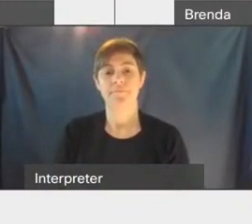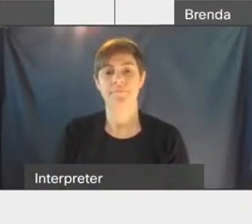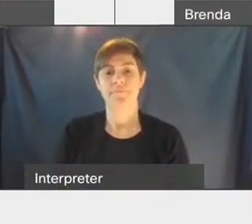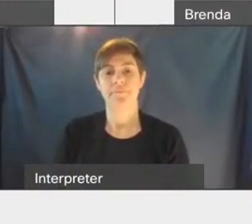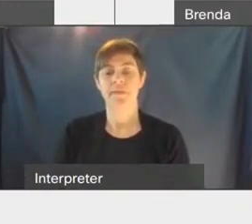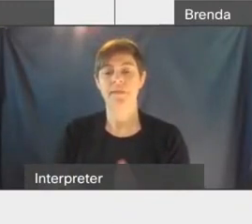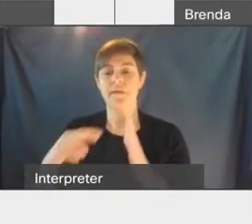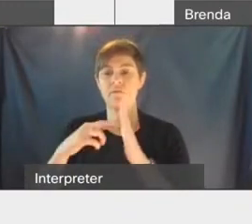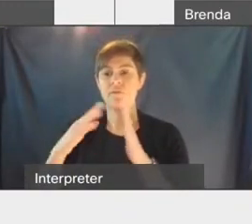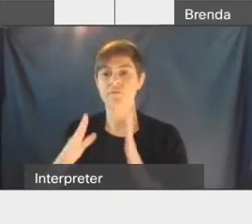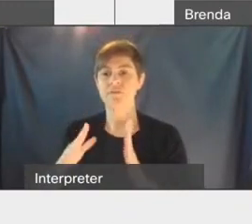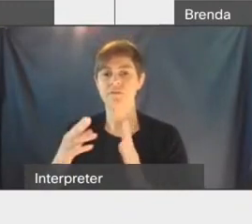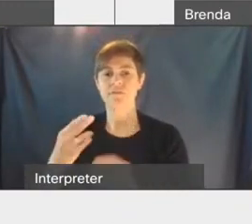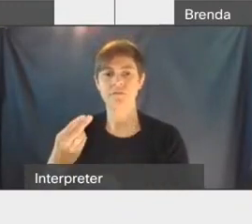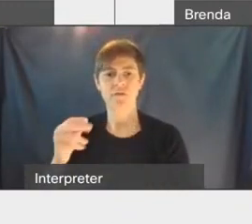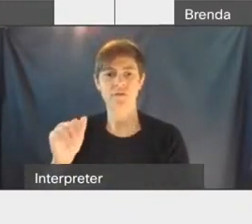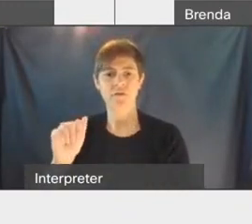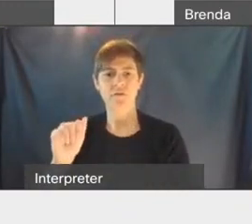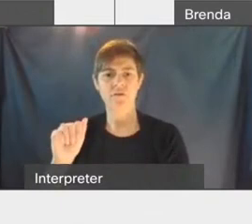Representative Carlin.